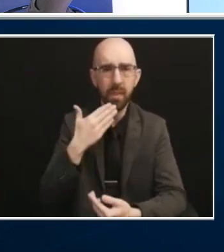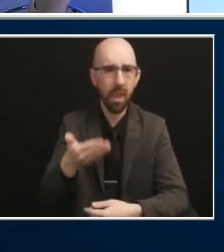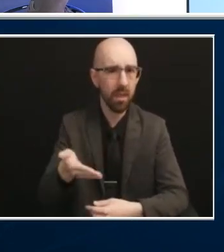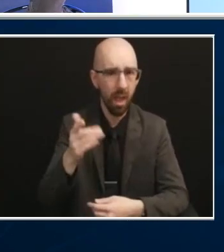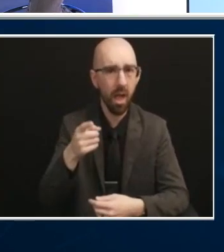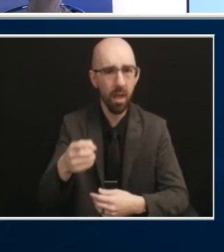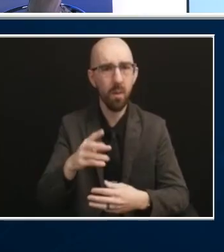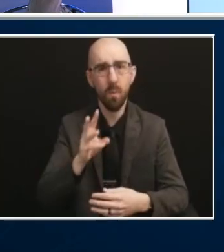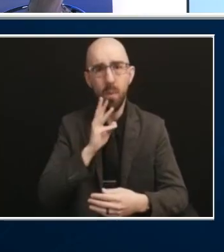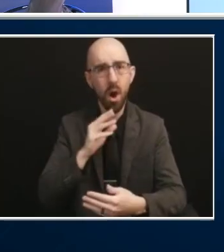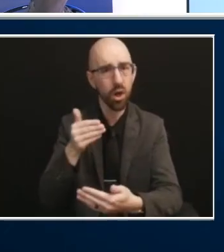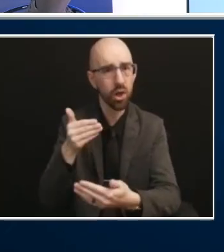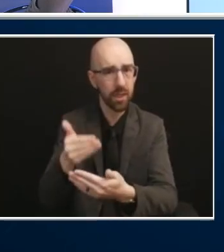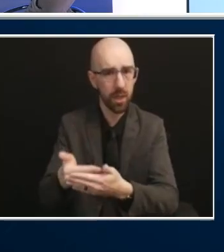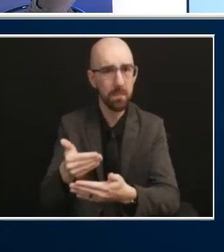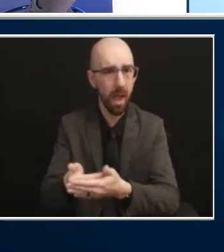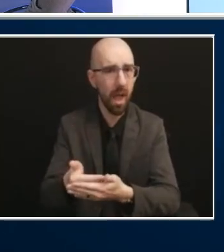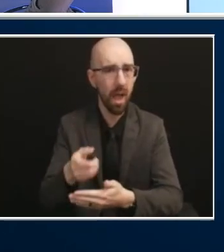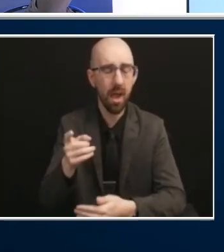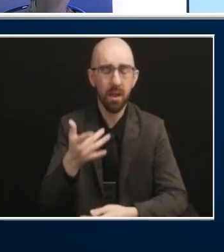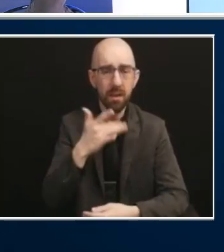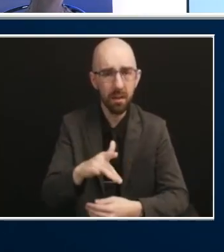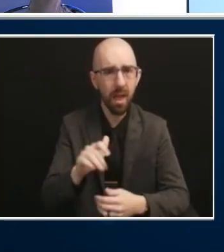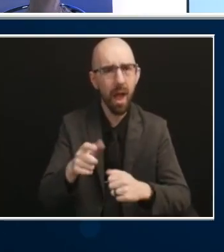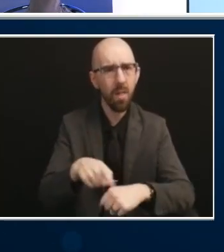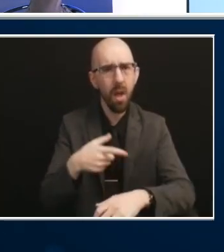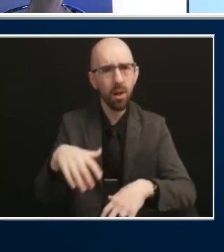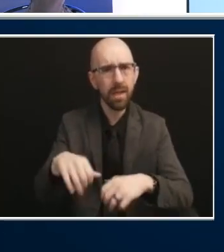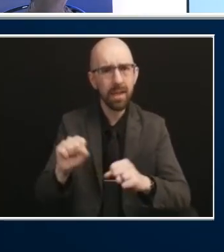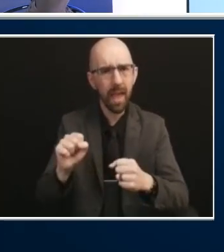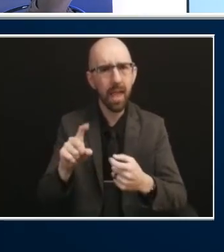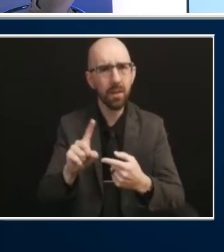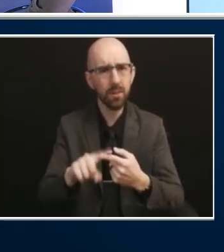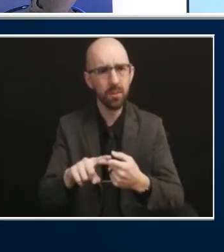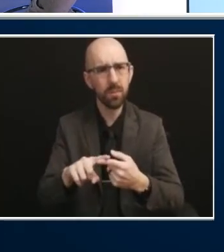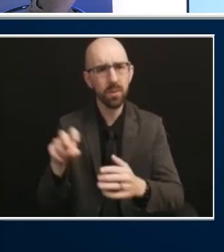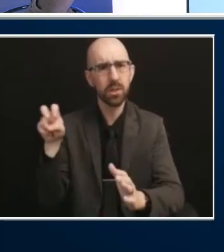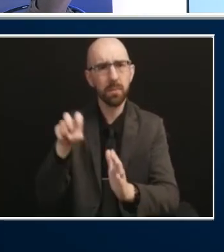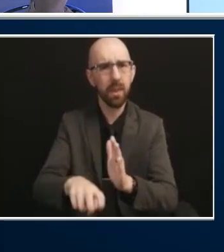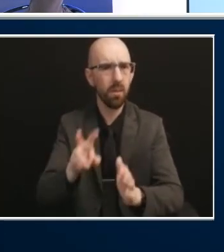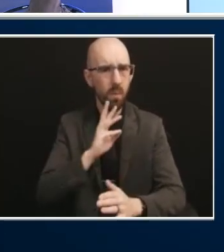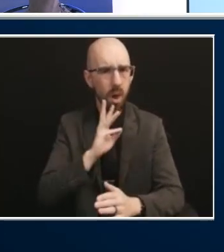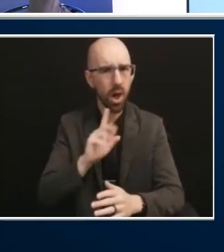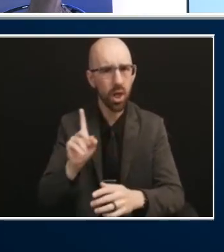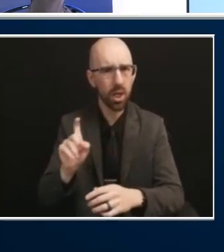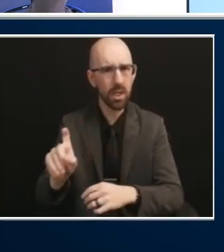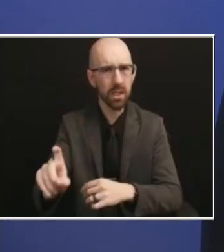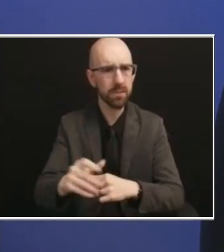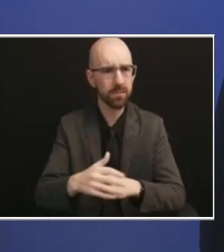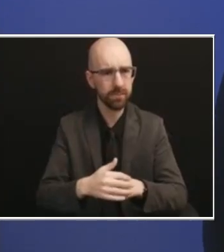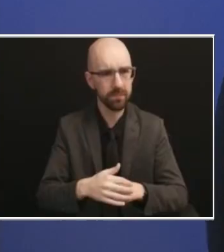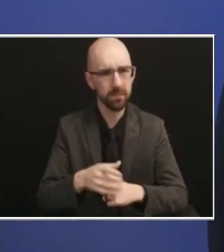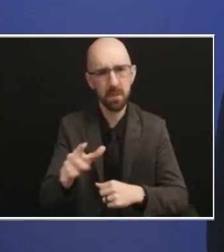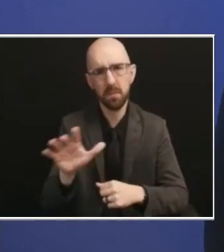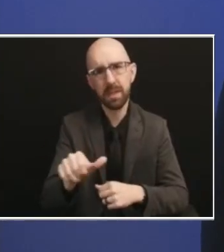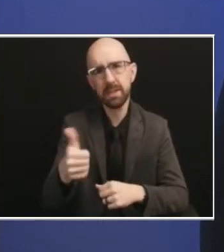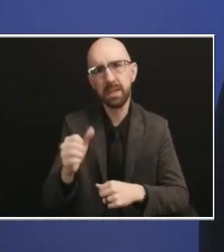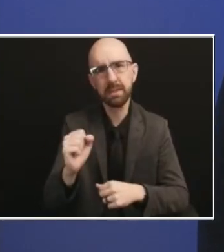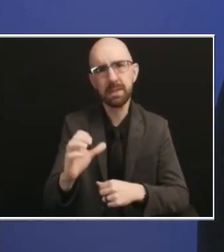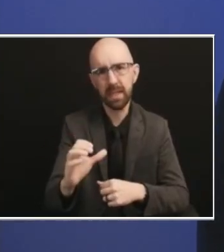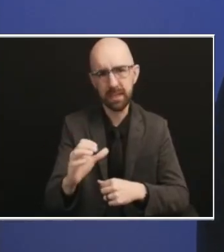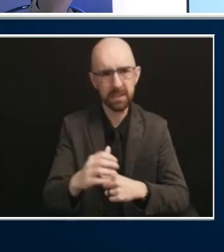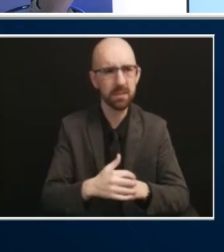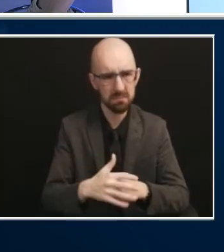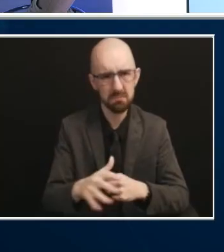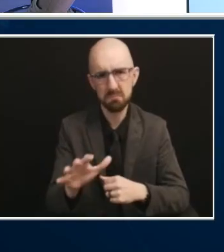water nearby. How long did it take you to get into the water? Right around 10 seconds. 10 seconds. So